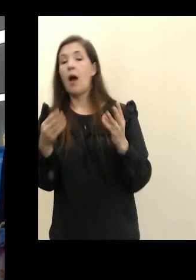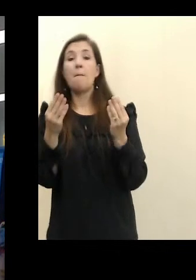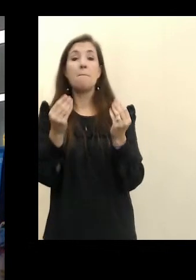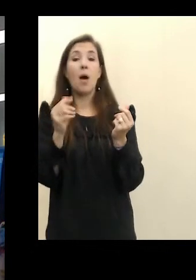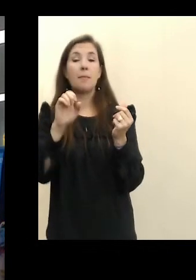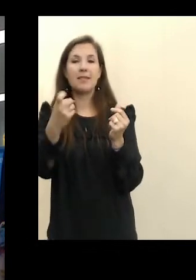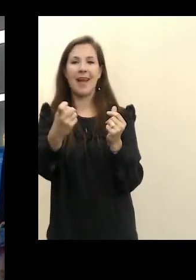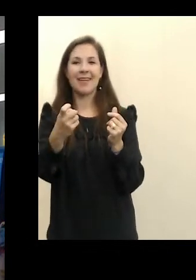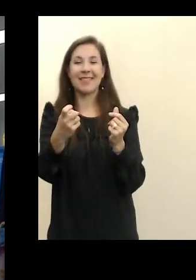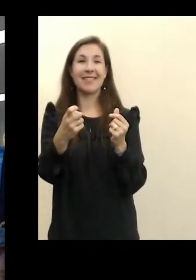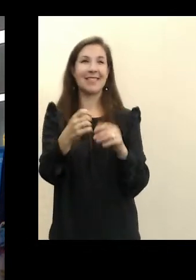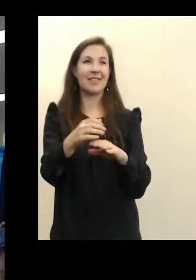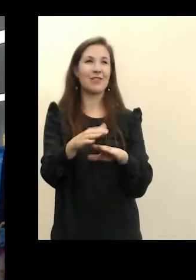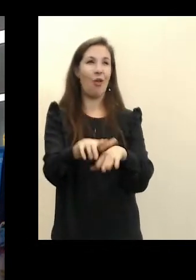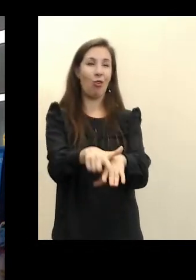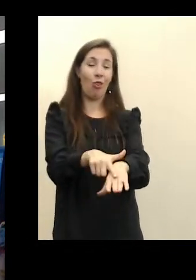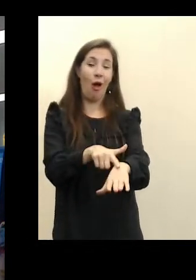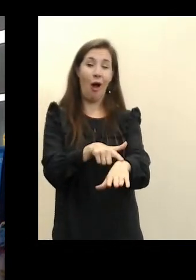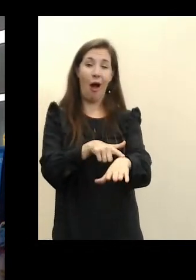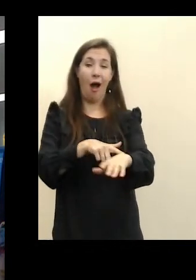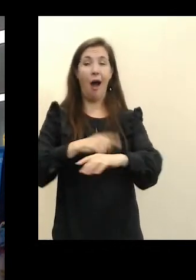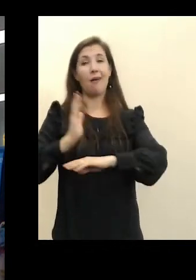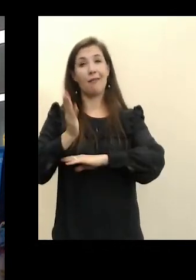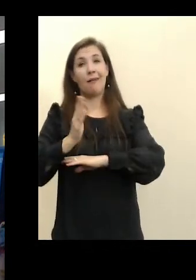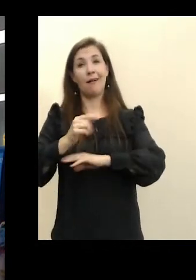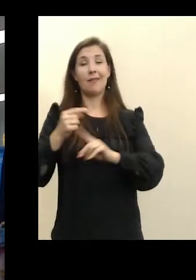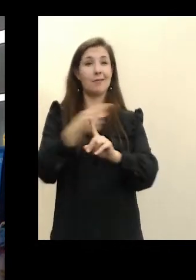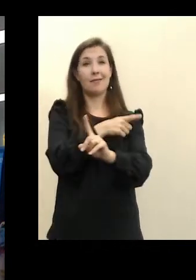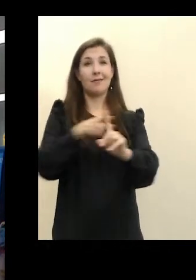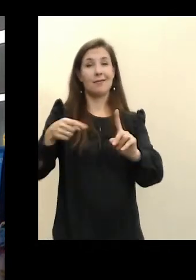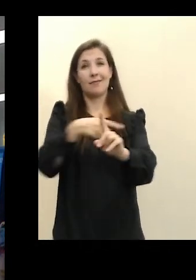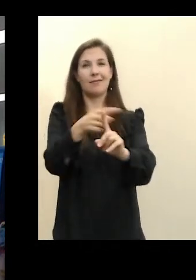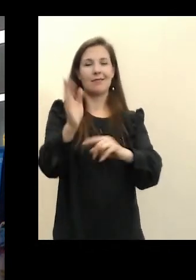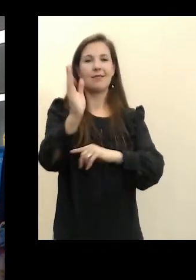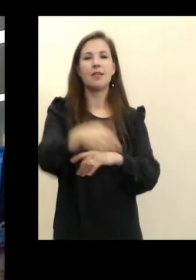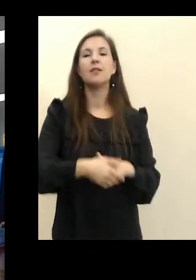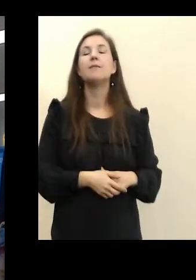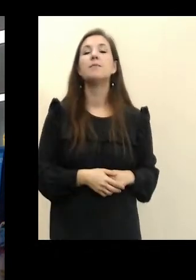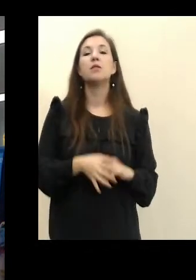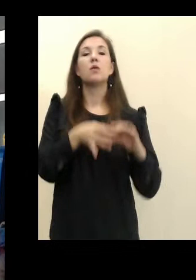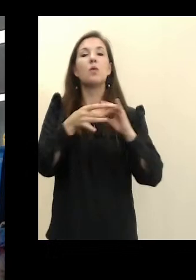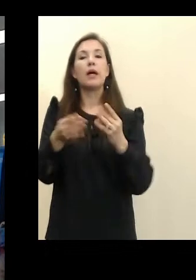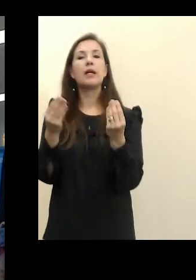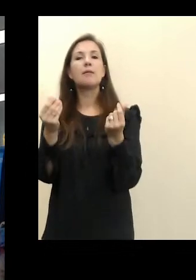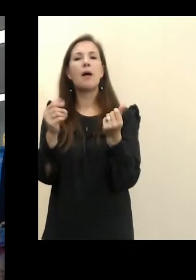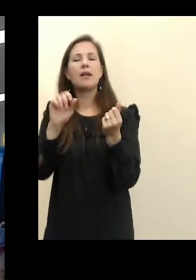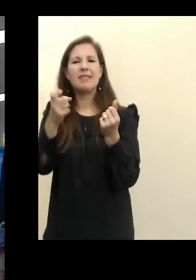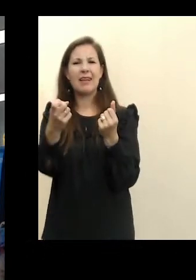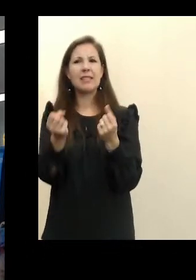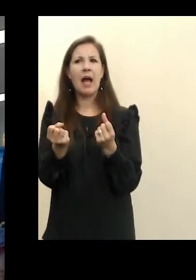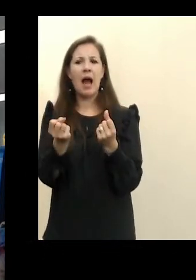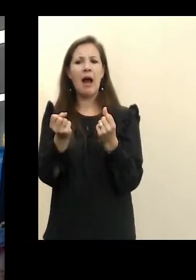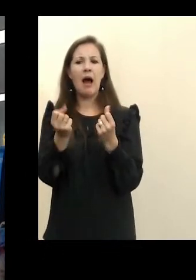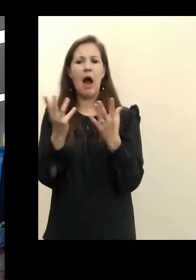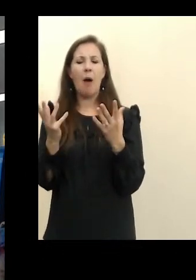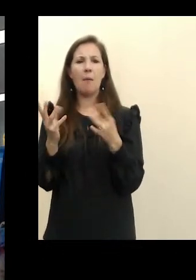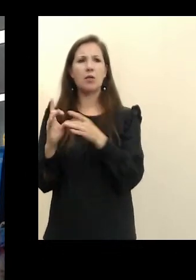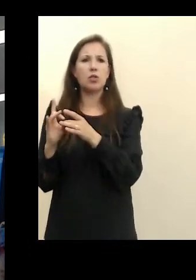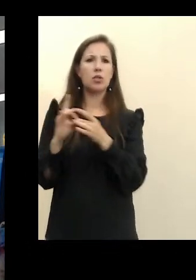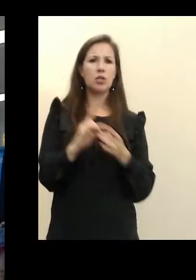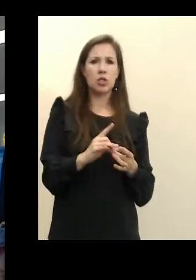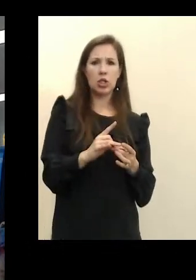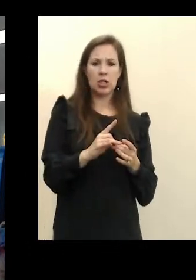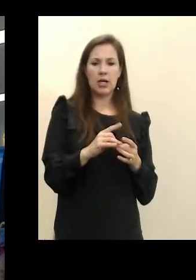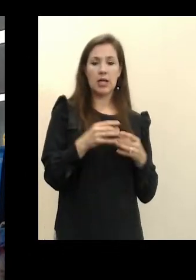you gave kind of a long briefing. In terms of the county property tax rate, how much is that attributable to just the